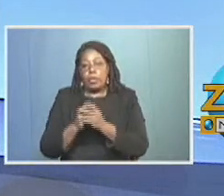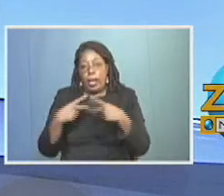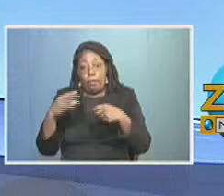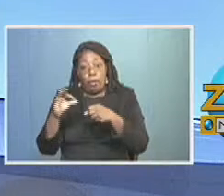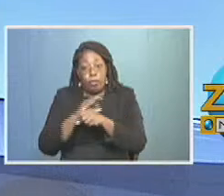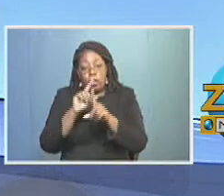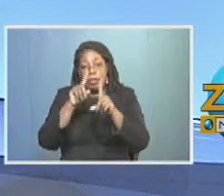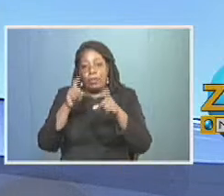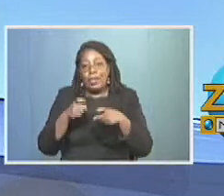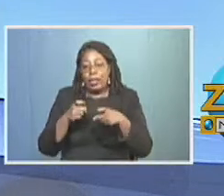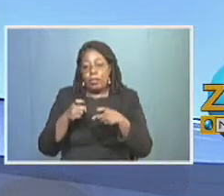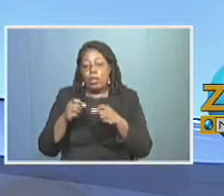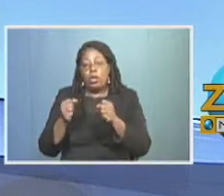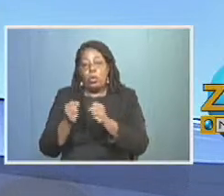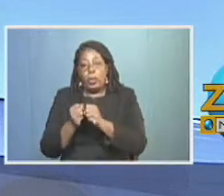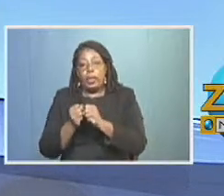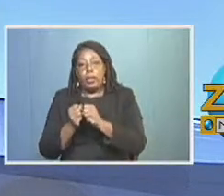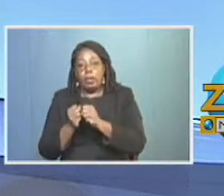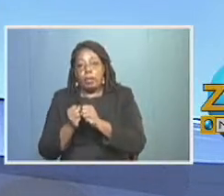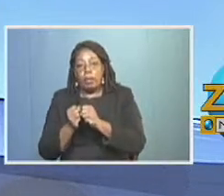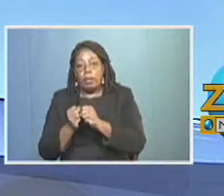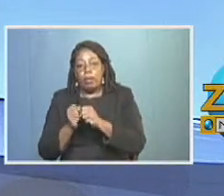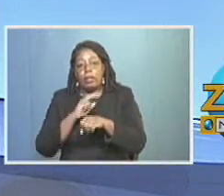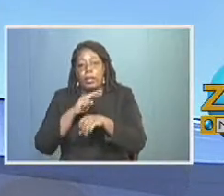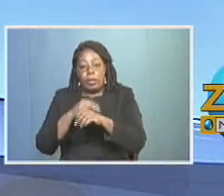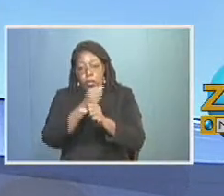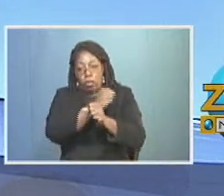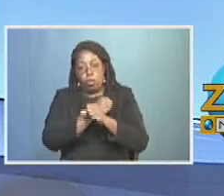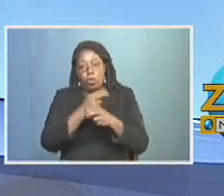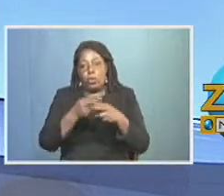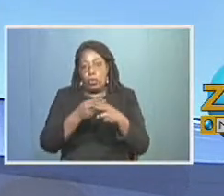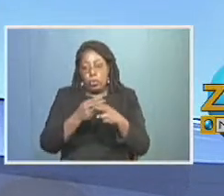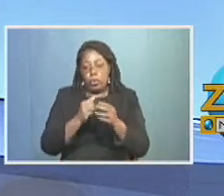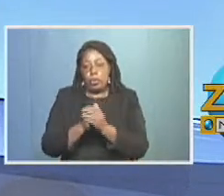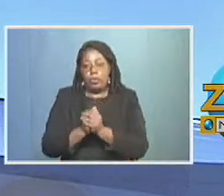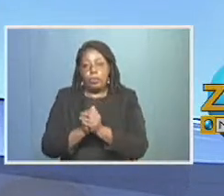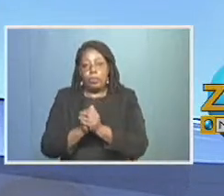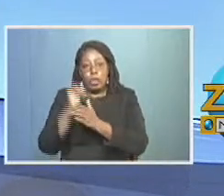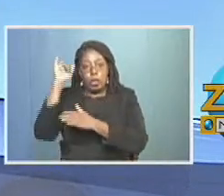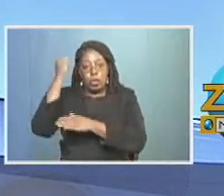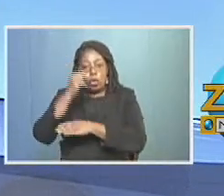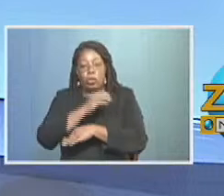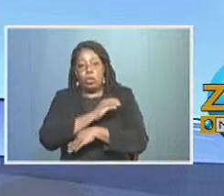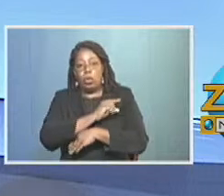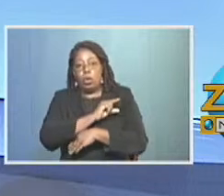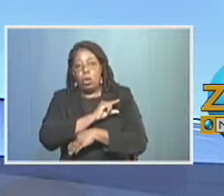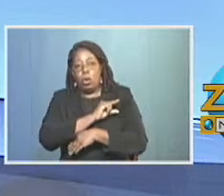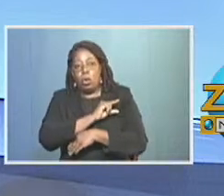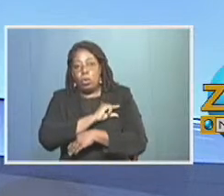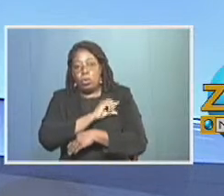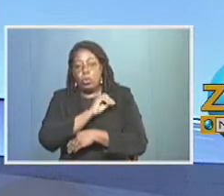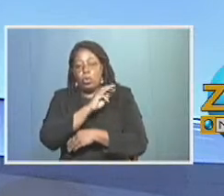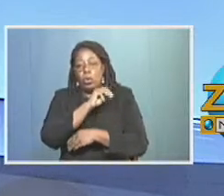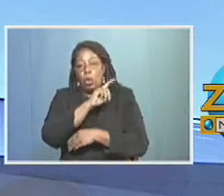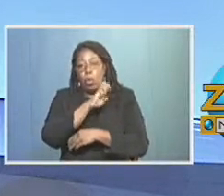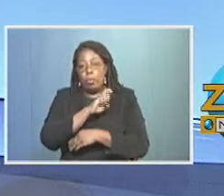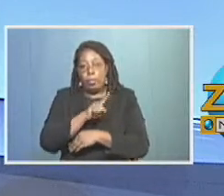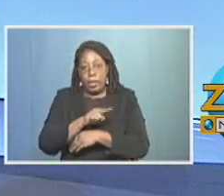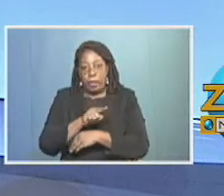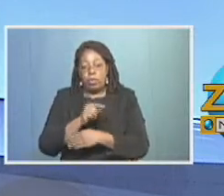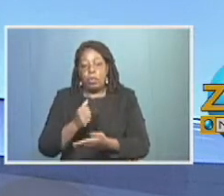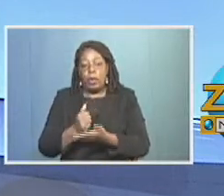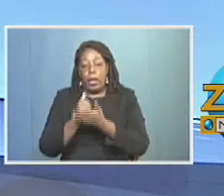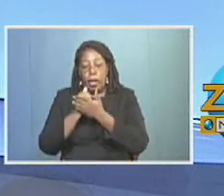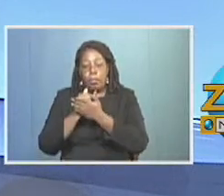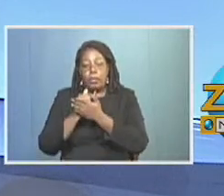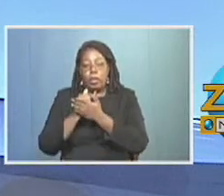with the Ministry of National Security very soon. Alive CEO John Gomez committed his company's readiness to assist national security and